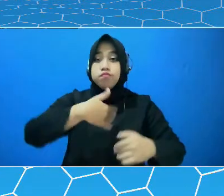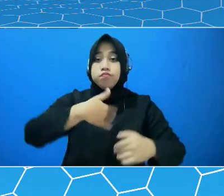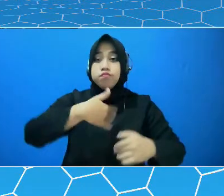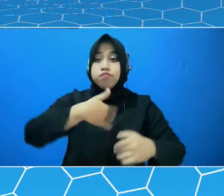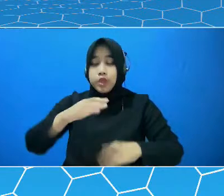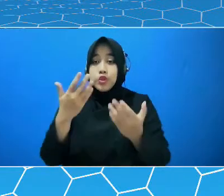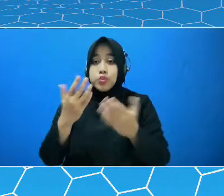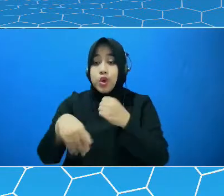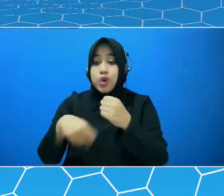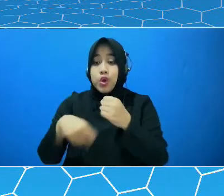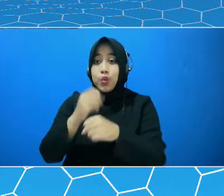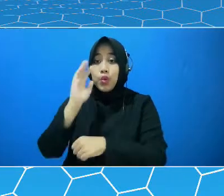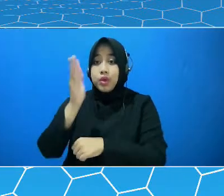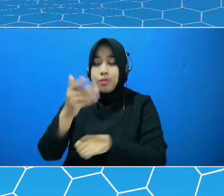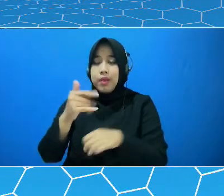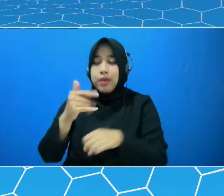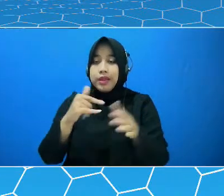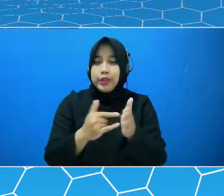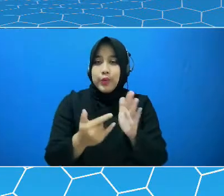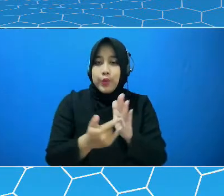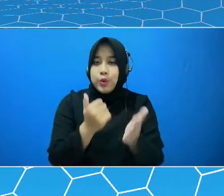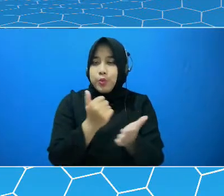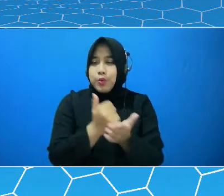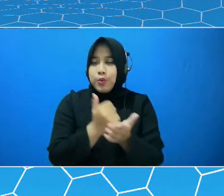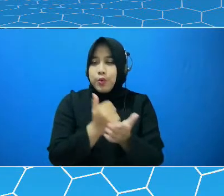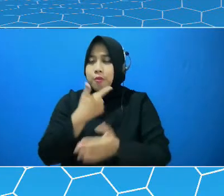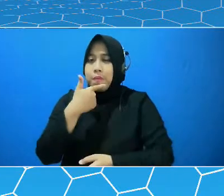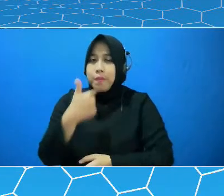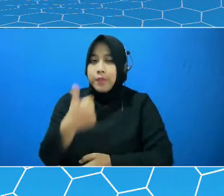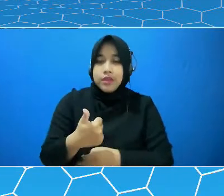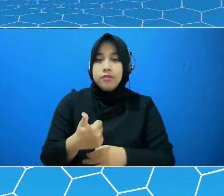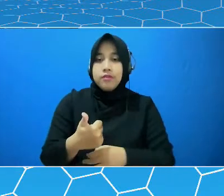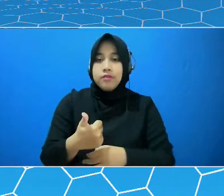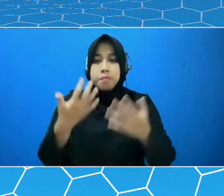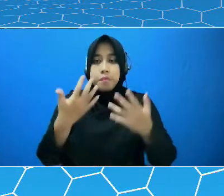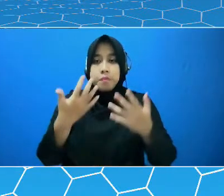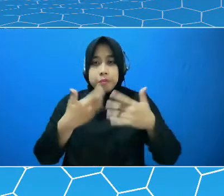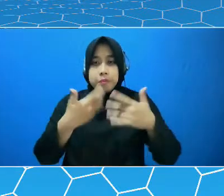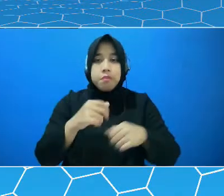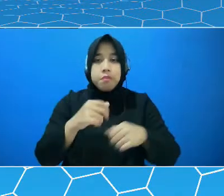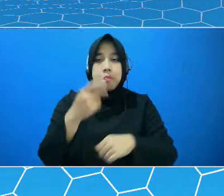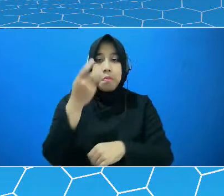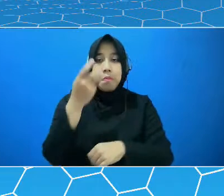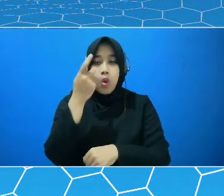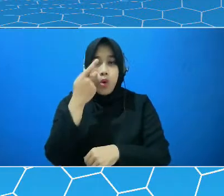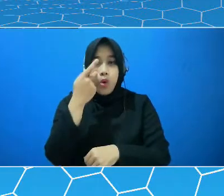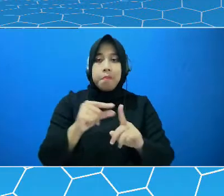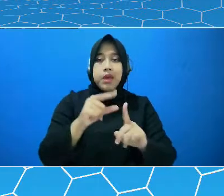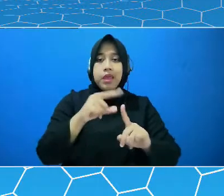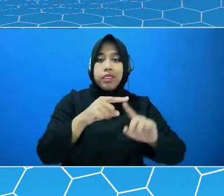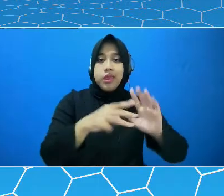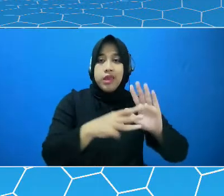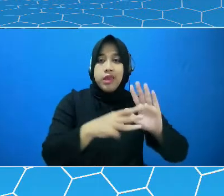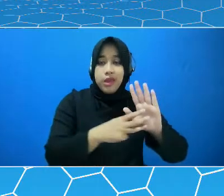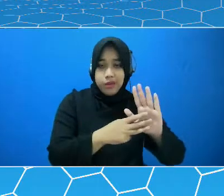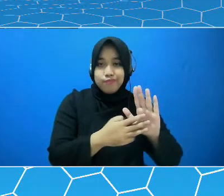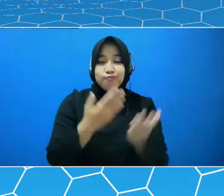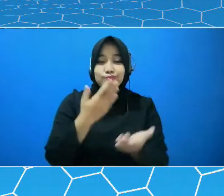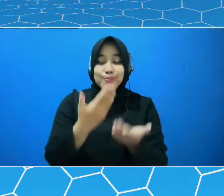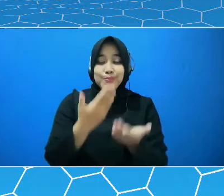more important in addressing especially NCD care, which in my view cannot really be treated in the